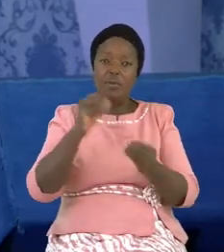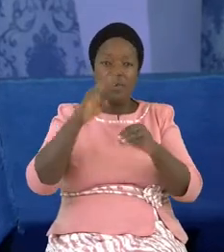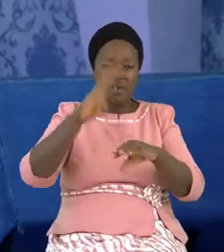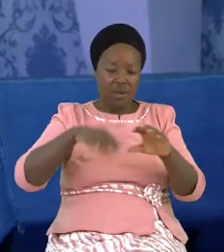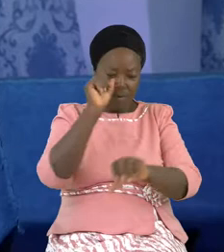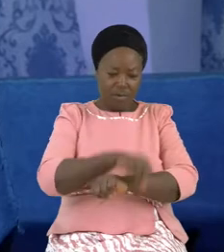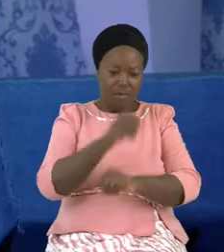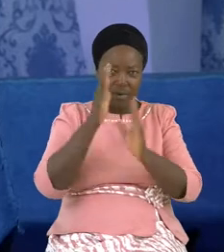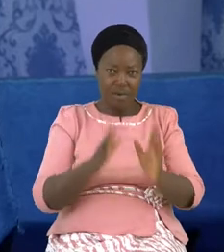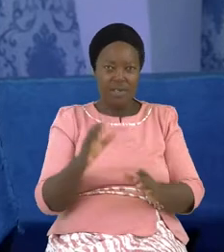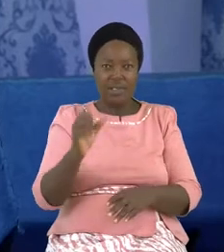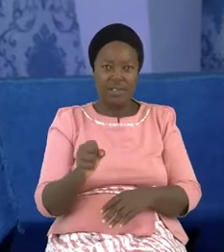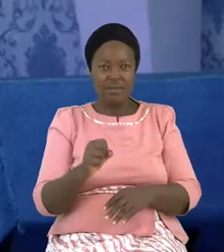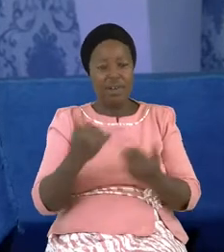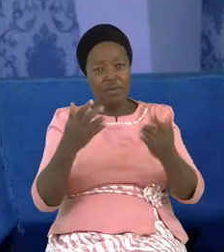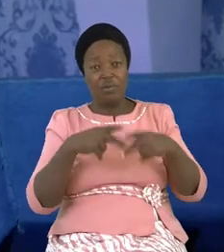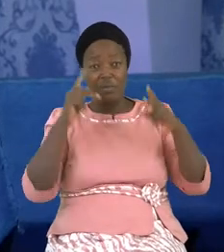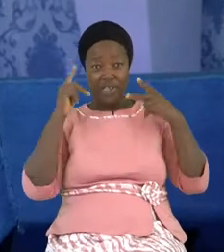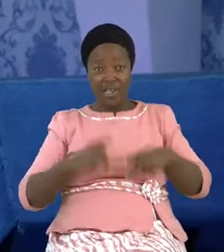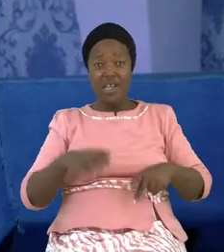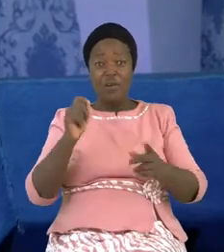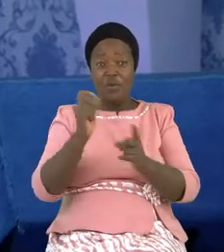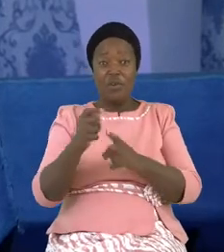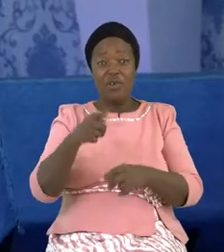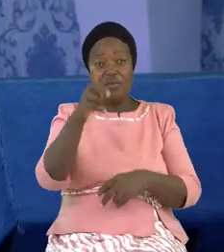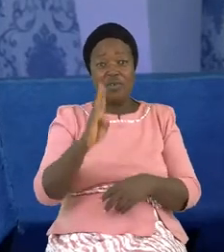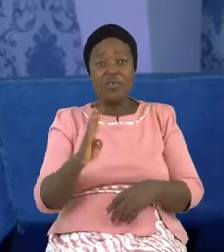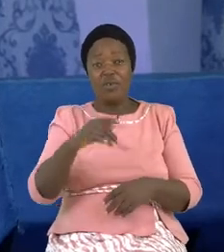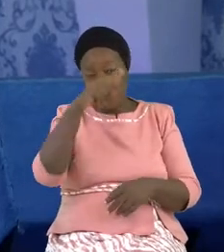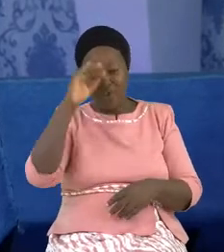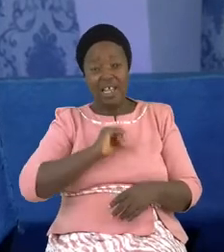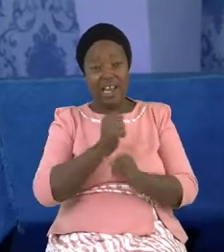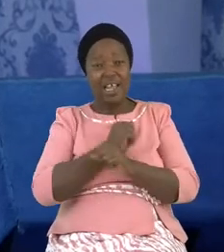to personalize the word of God. Instead of just saying a general